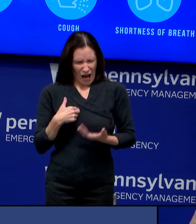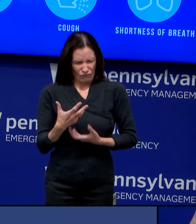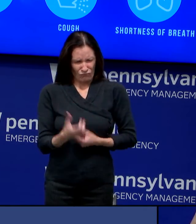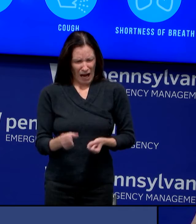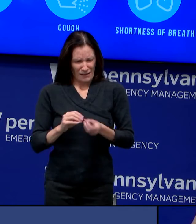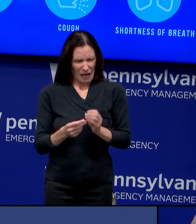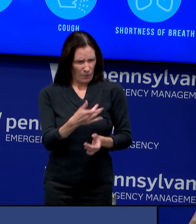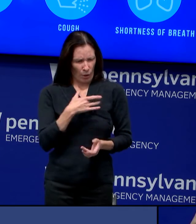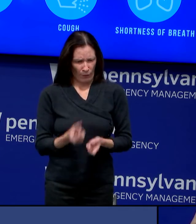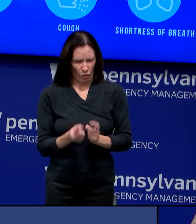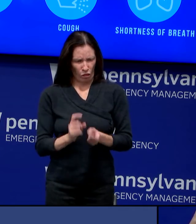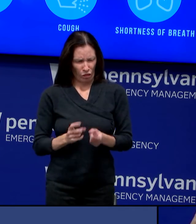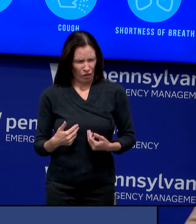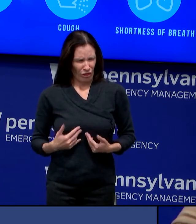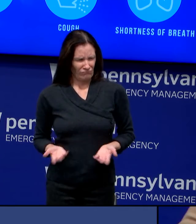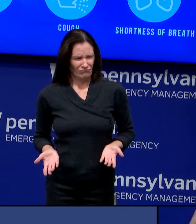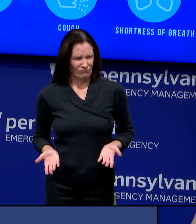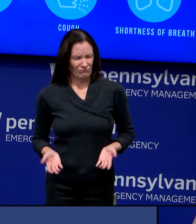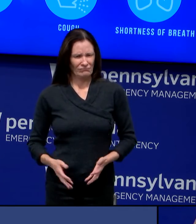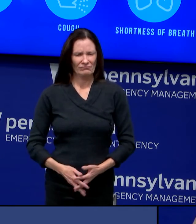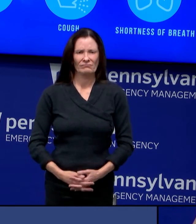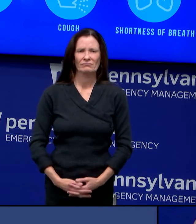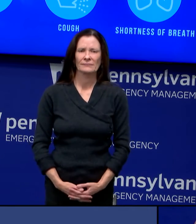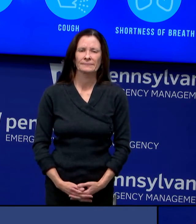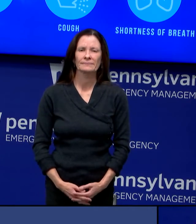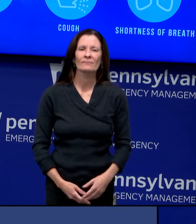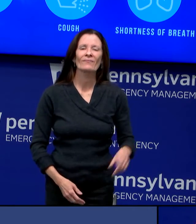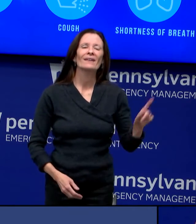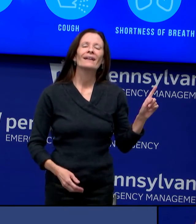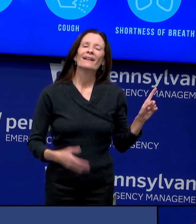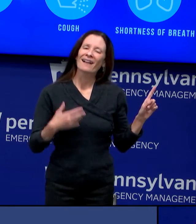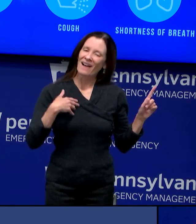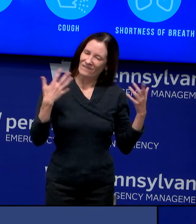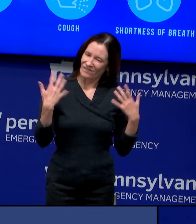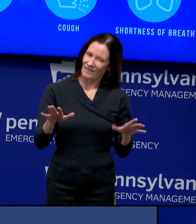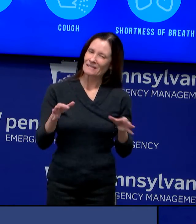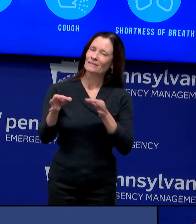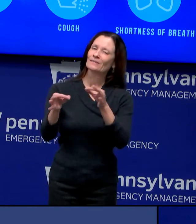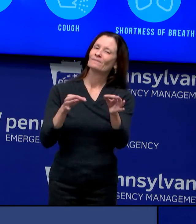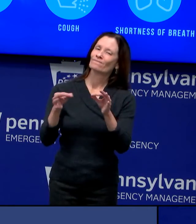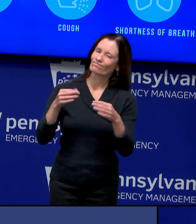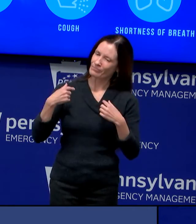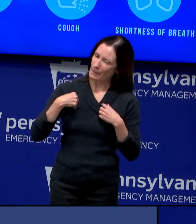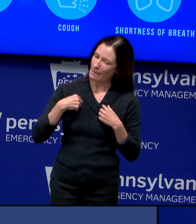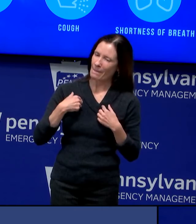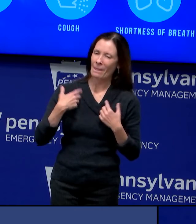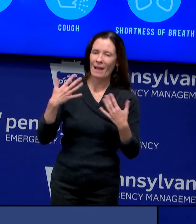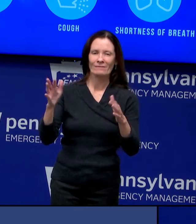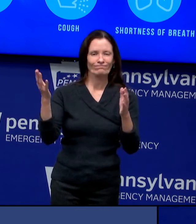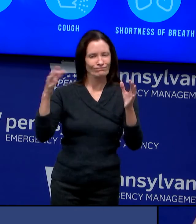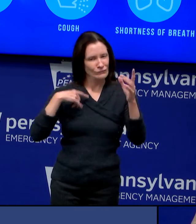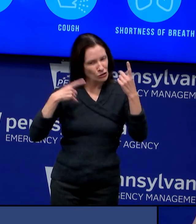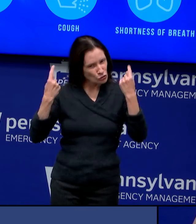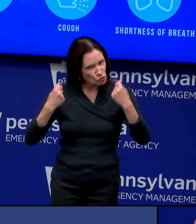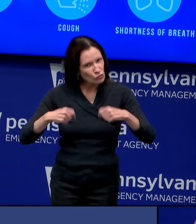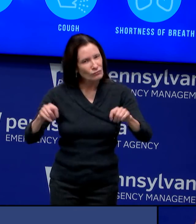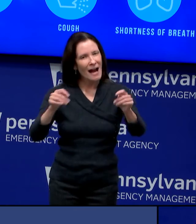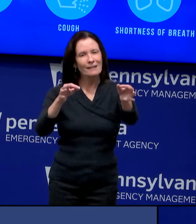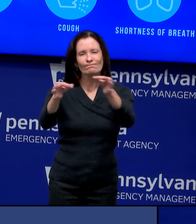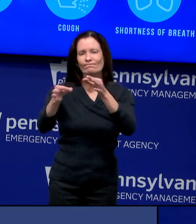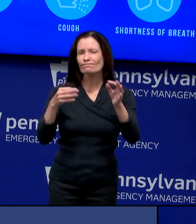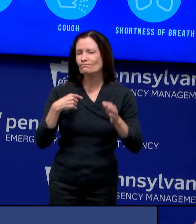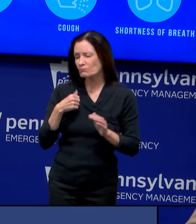trying to be very transparent. That's why we've added the probable cases and the probable deaths.